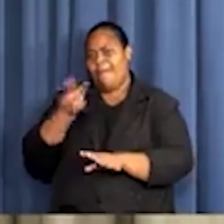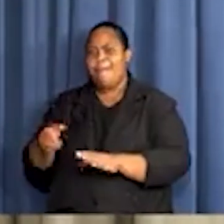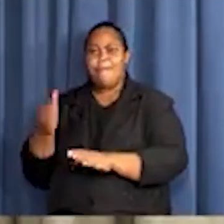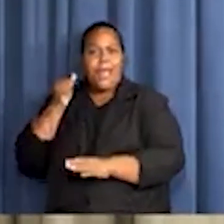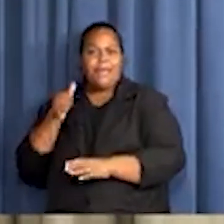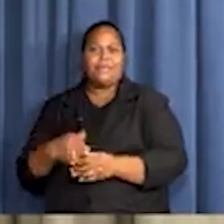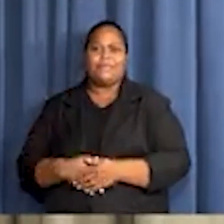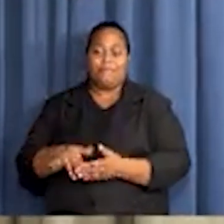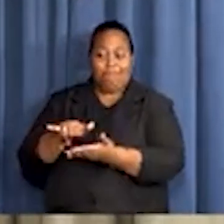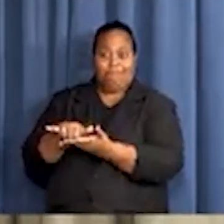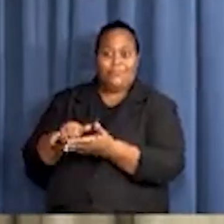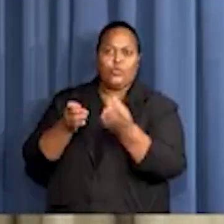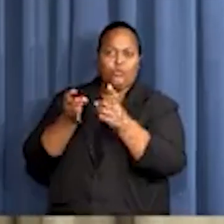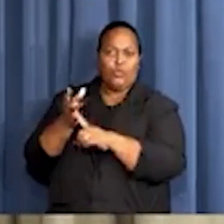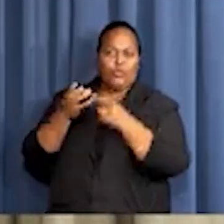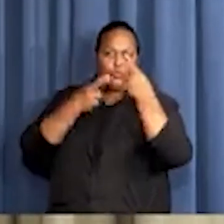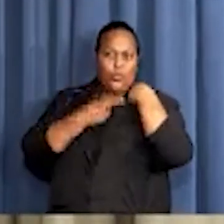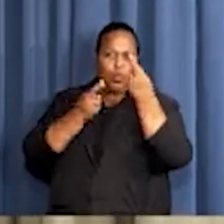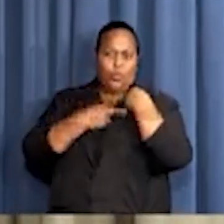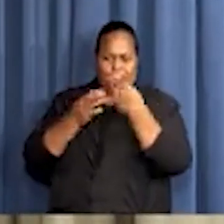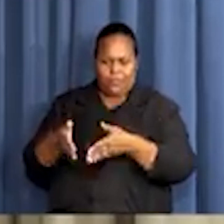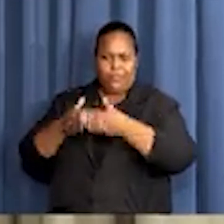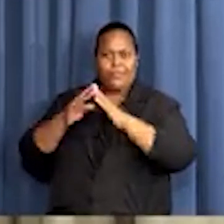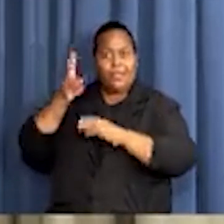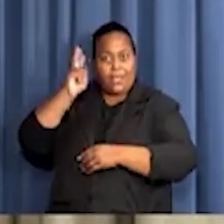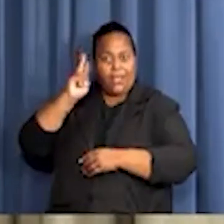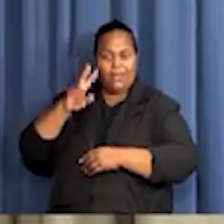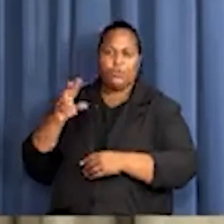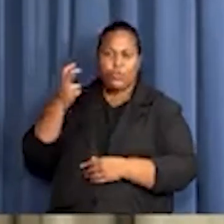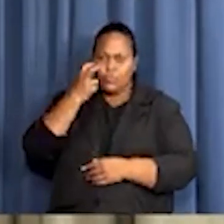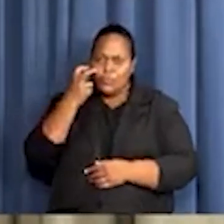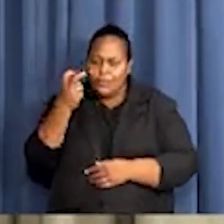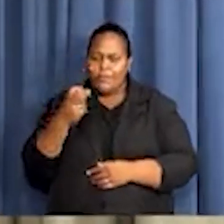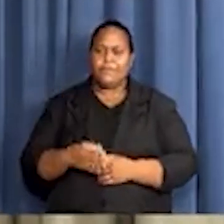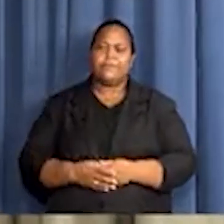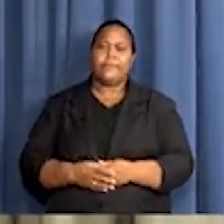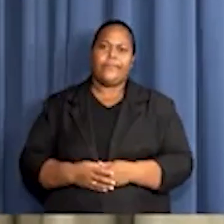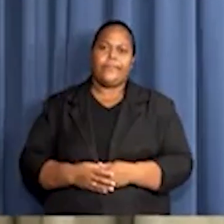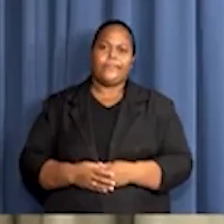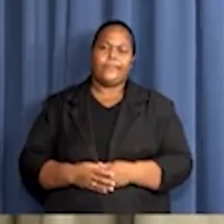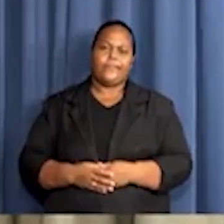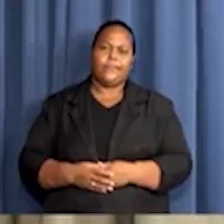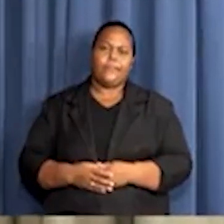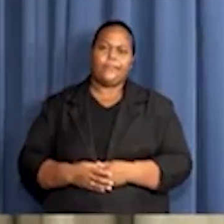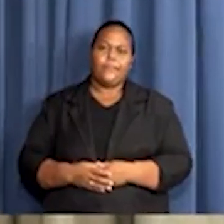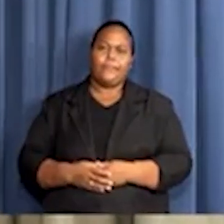is playing a key role in the revival of tourism, and at last count had flown